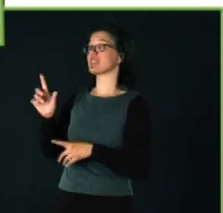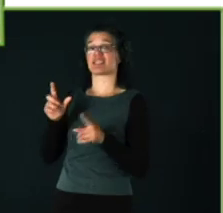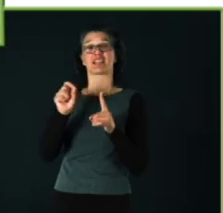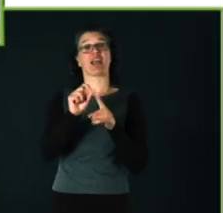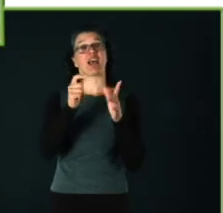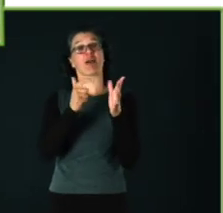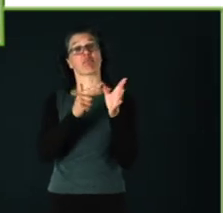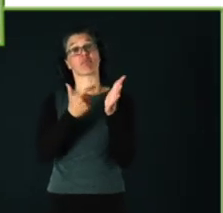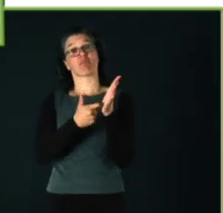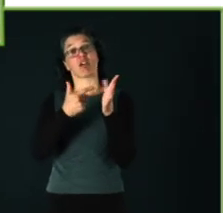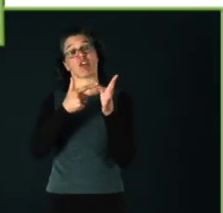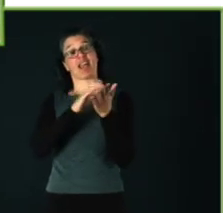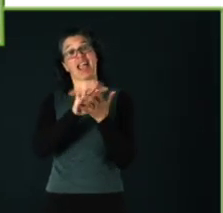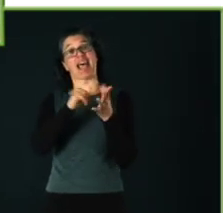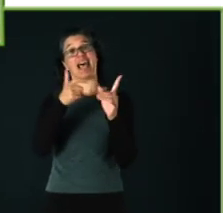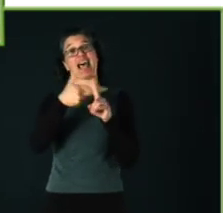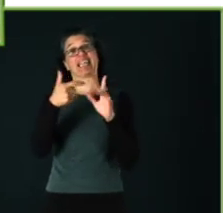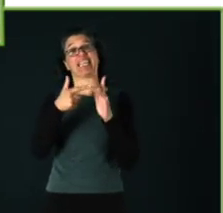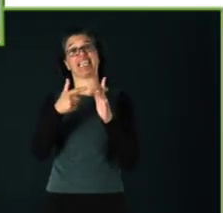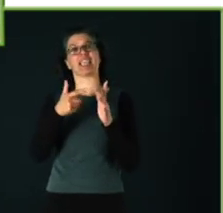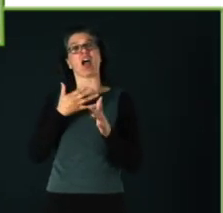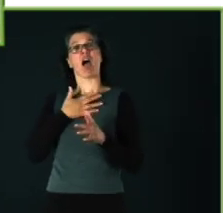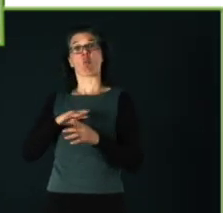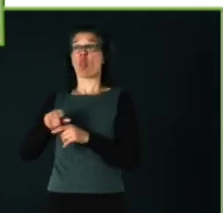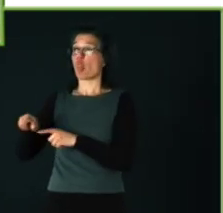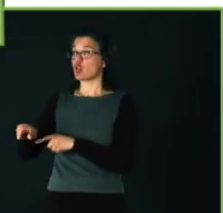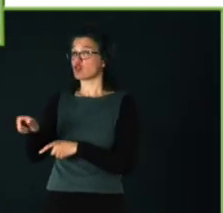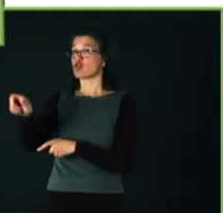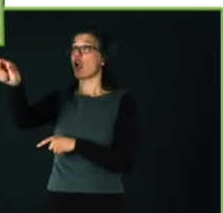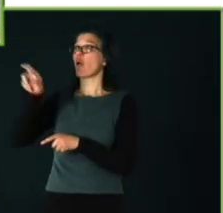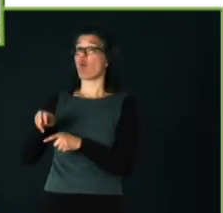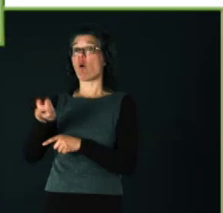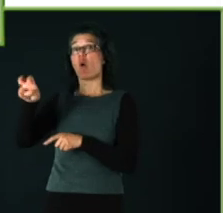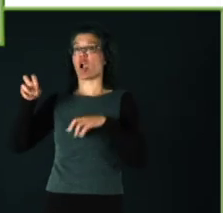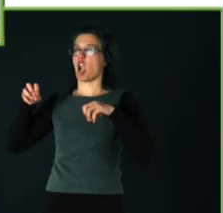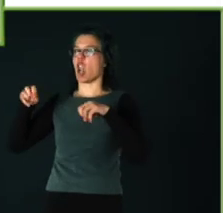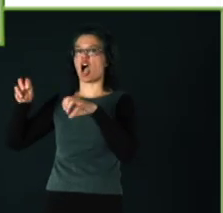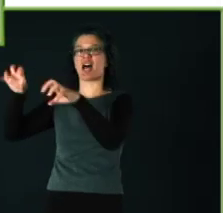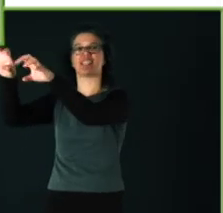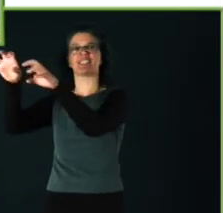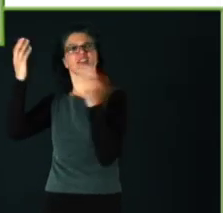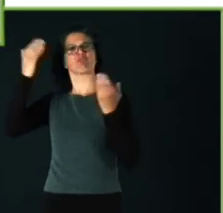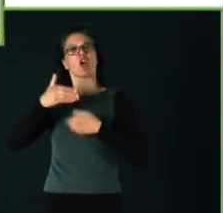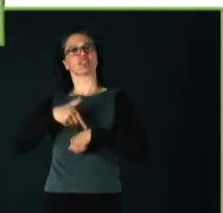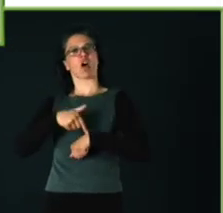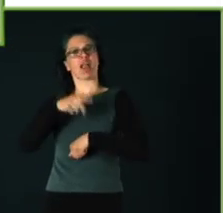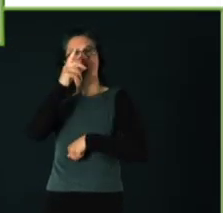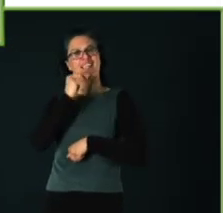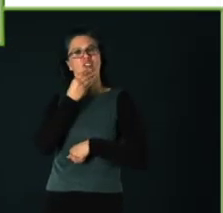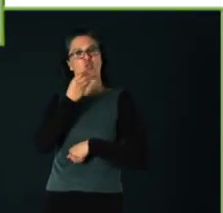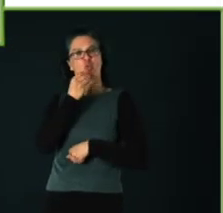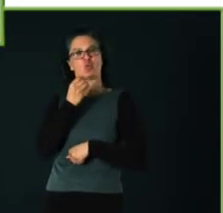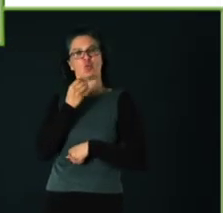I'd like to think that we can light that up in the tracks so that, you know, we could use it at night and make it something